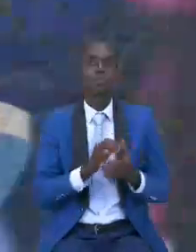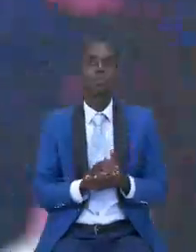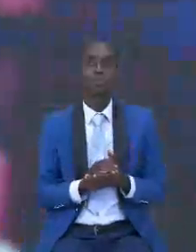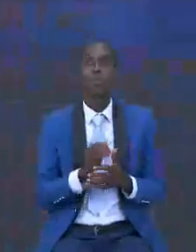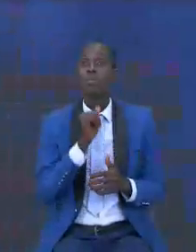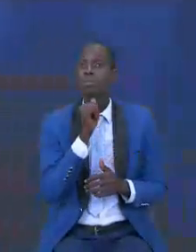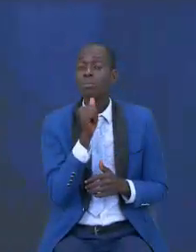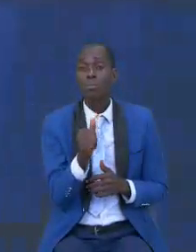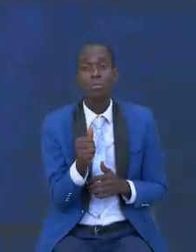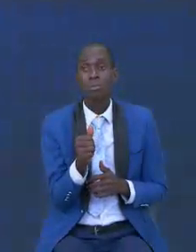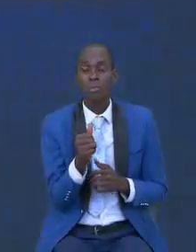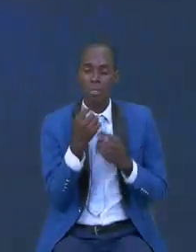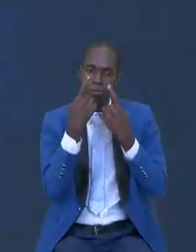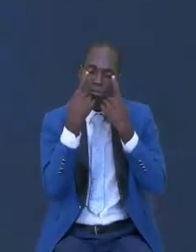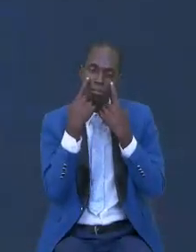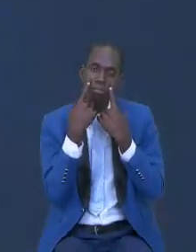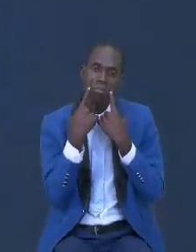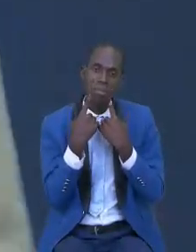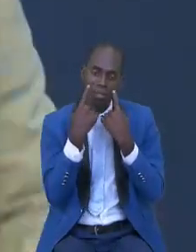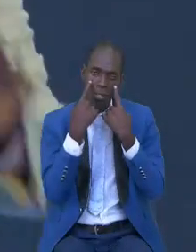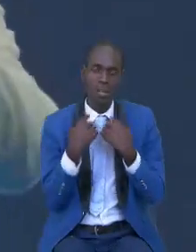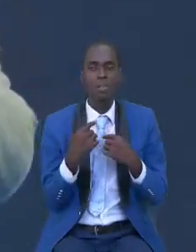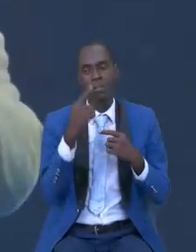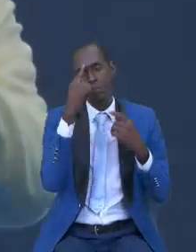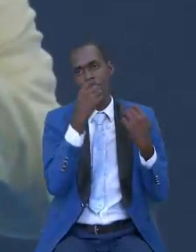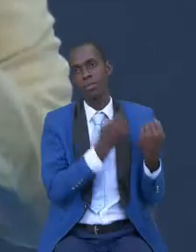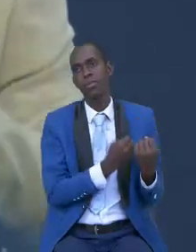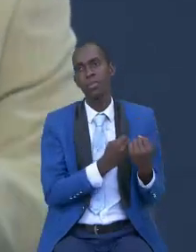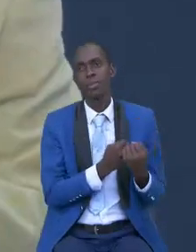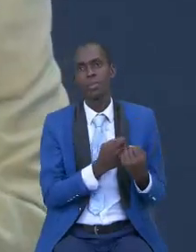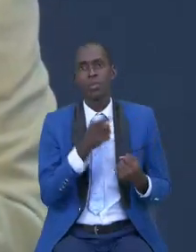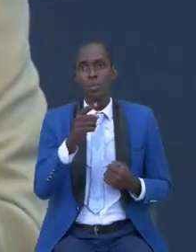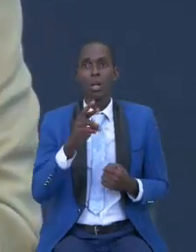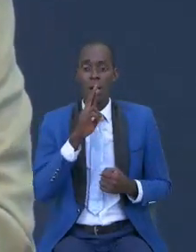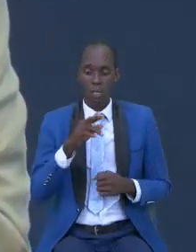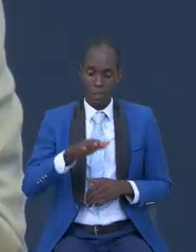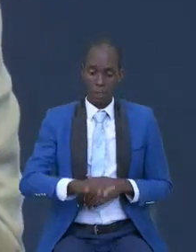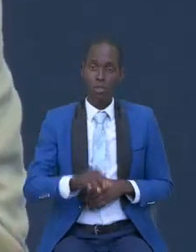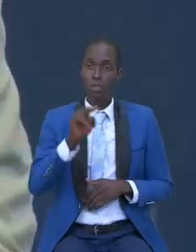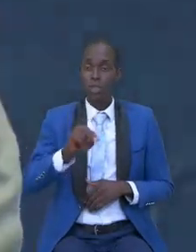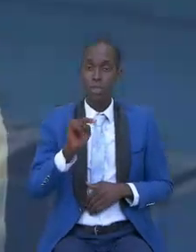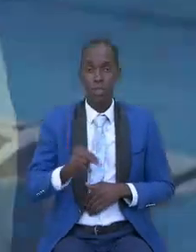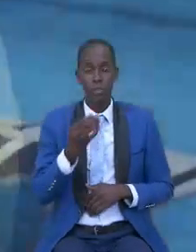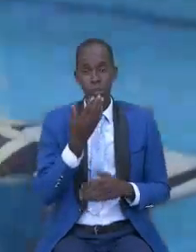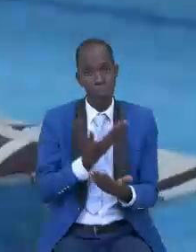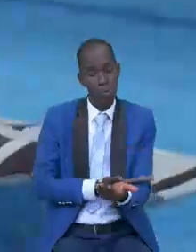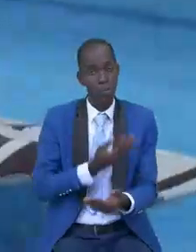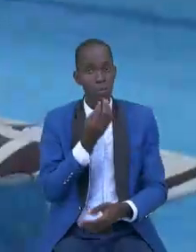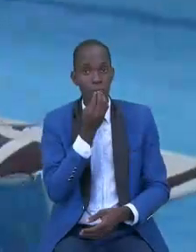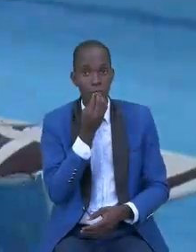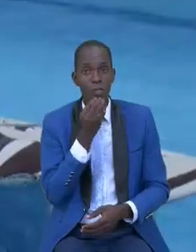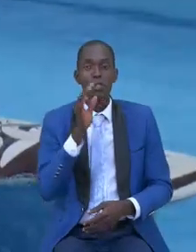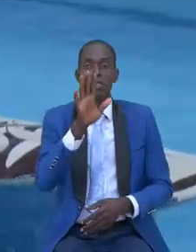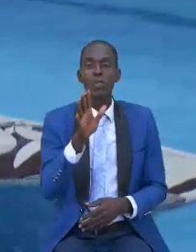Not crying faith. Your child, you want breakfast. Your mother,